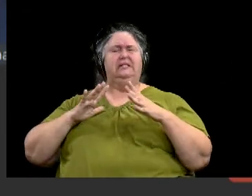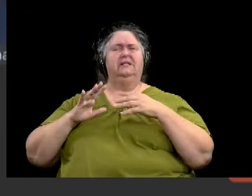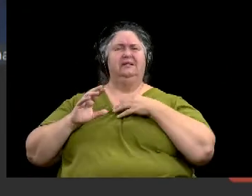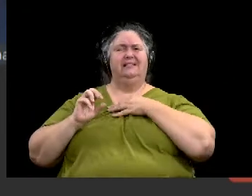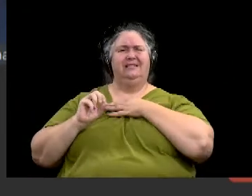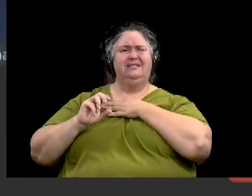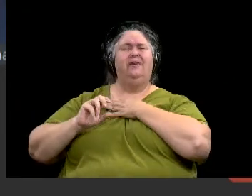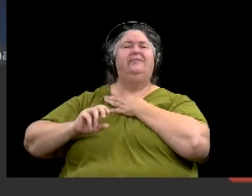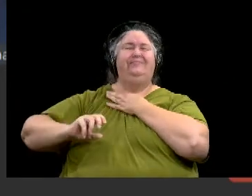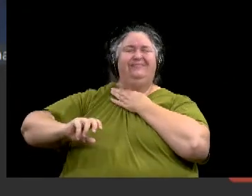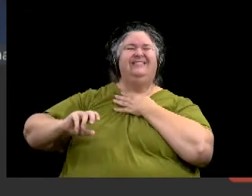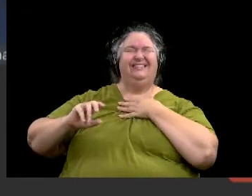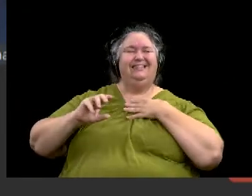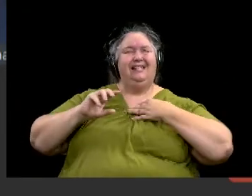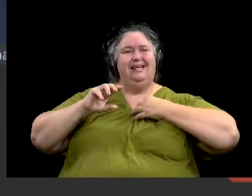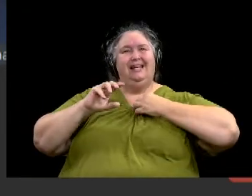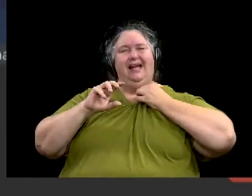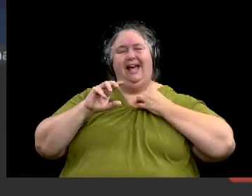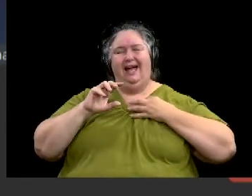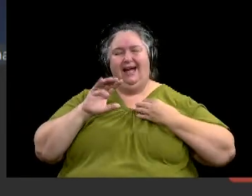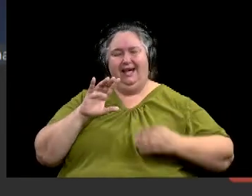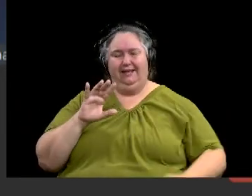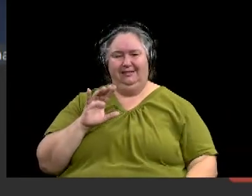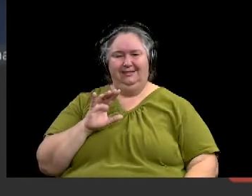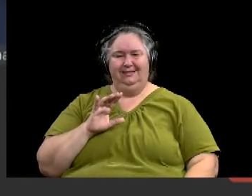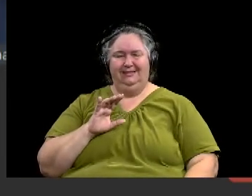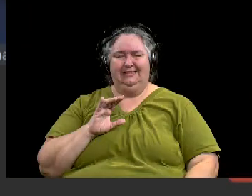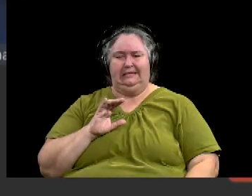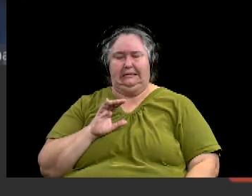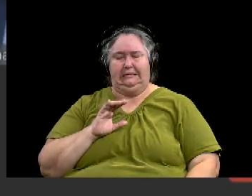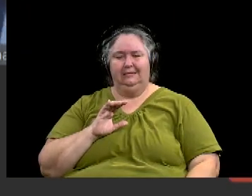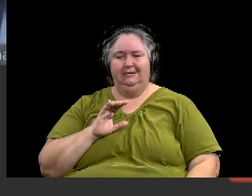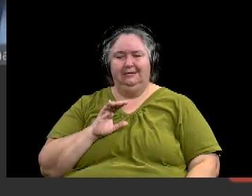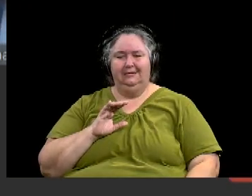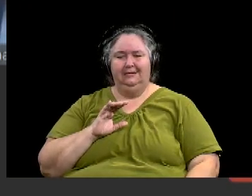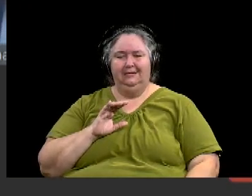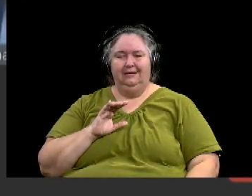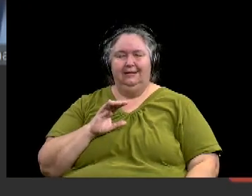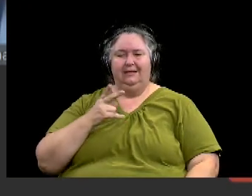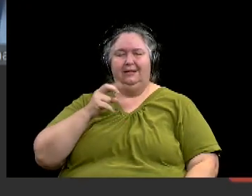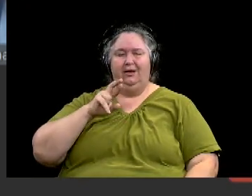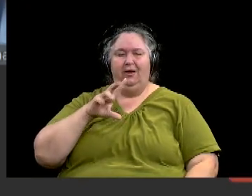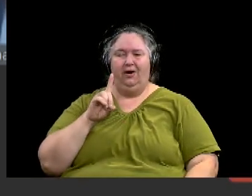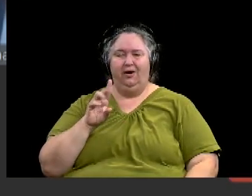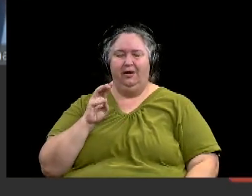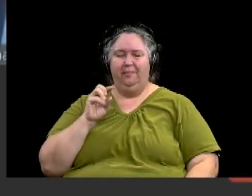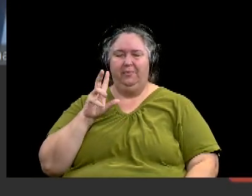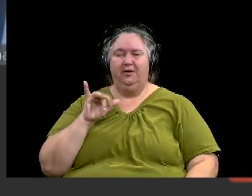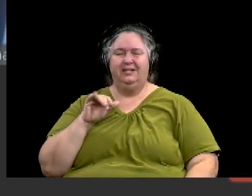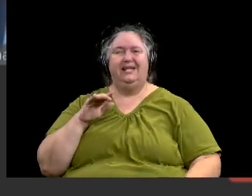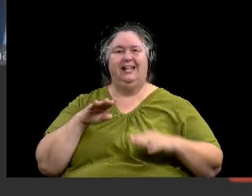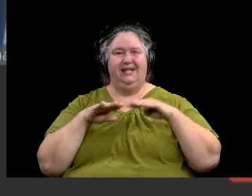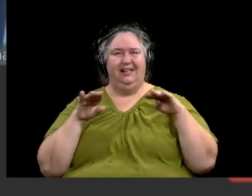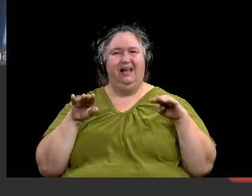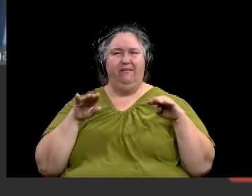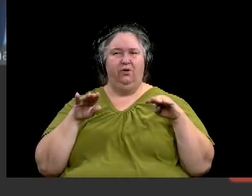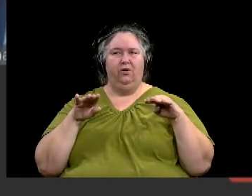until the herd immunity level is reached, we probably need to be careful as much as we want